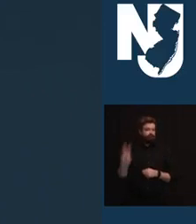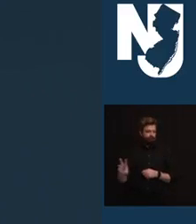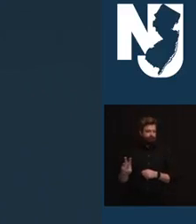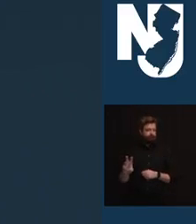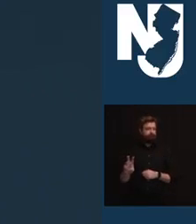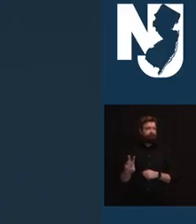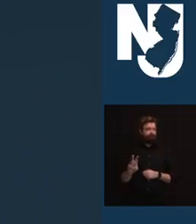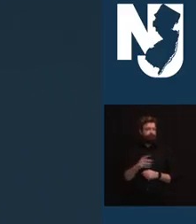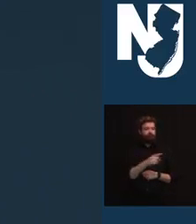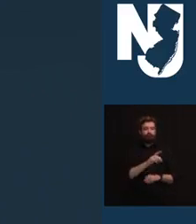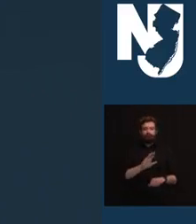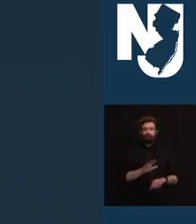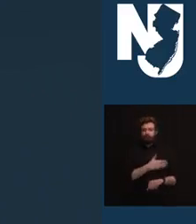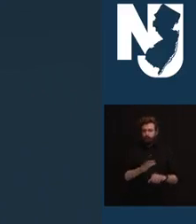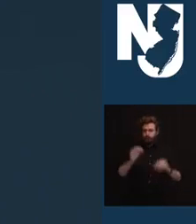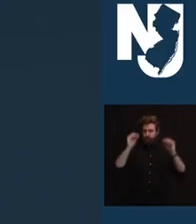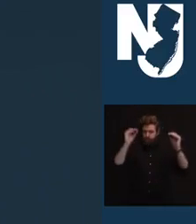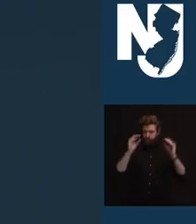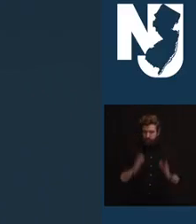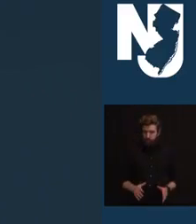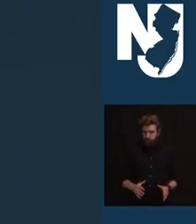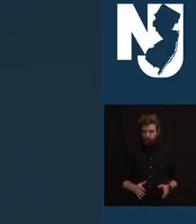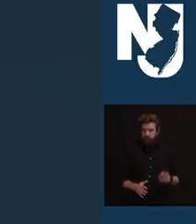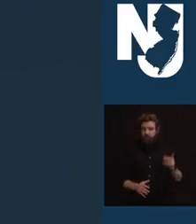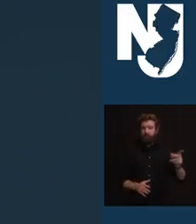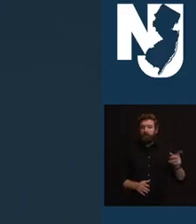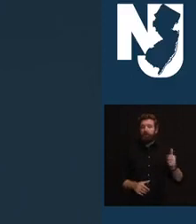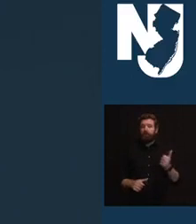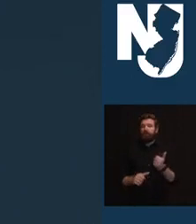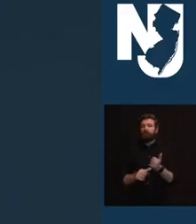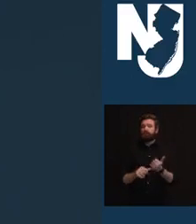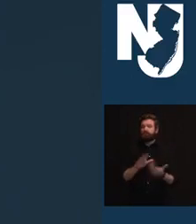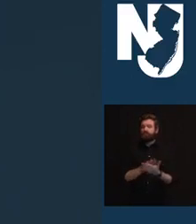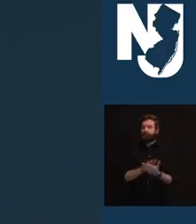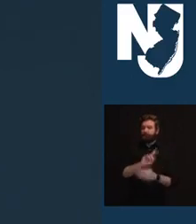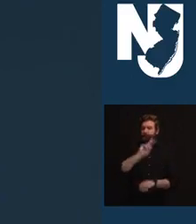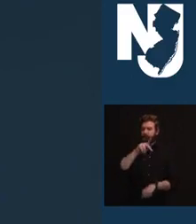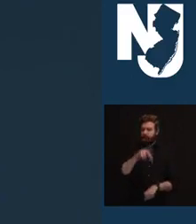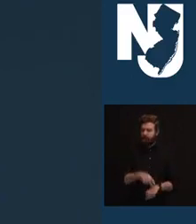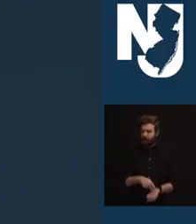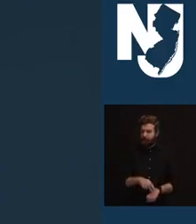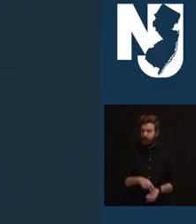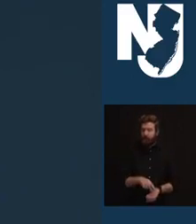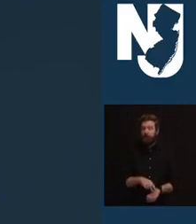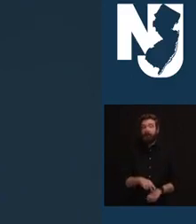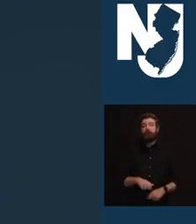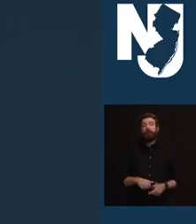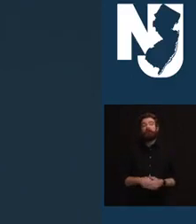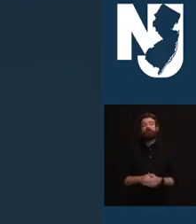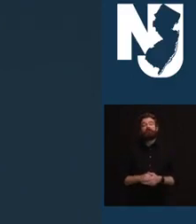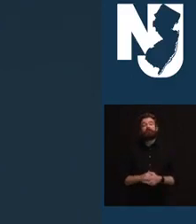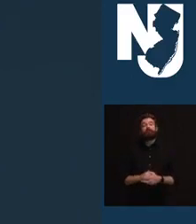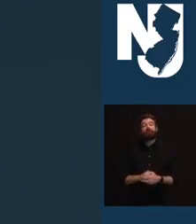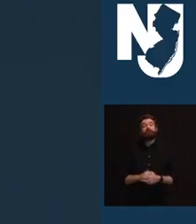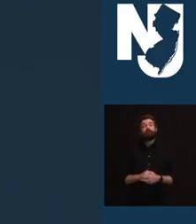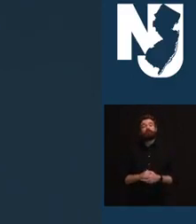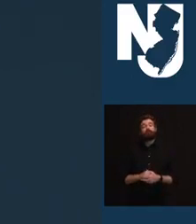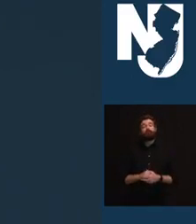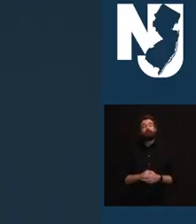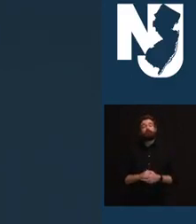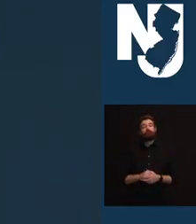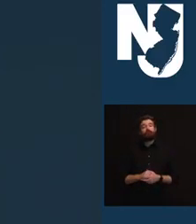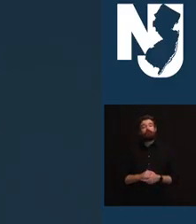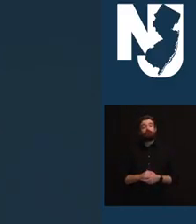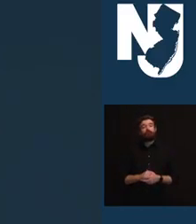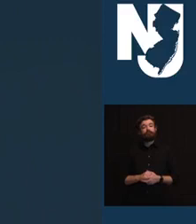teacher, an assistant principal, a supervisor of arts and world languages curriculum, and a principal. She was the founder